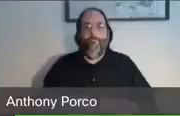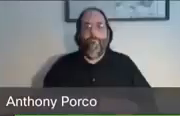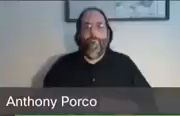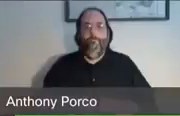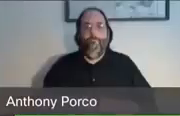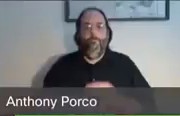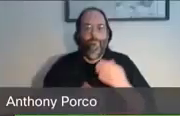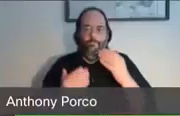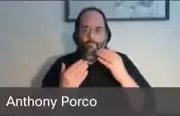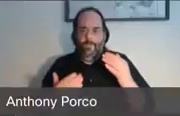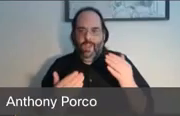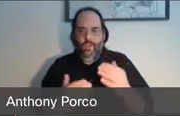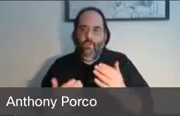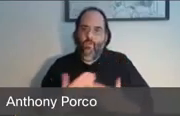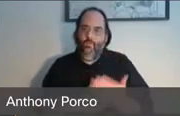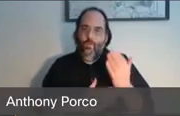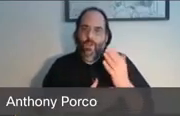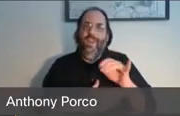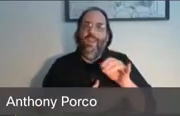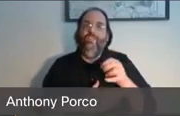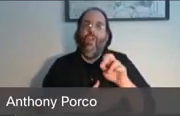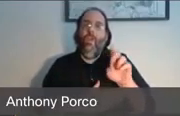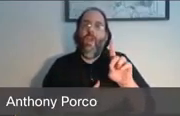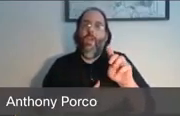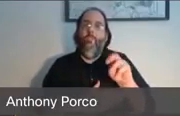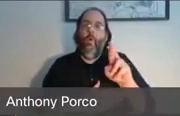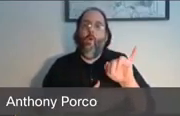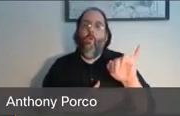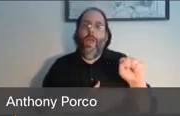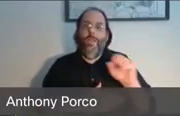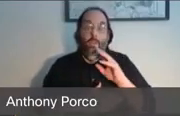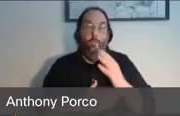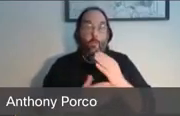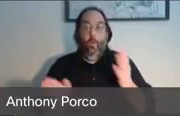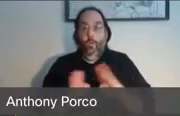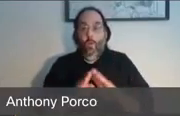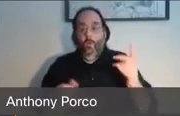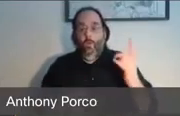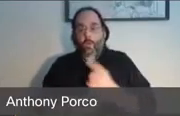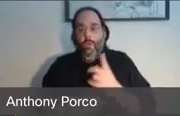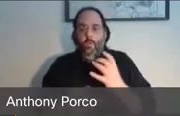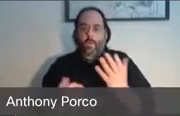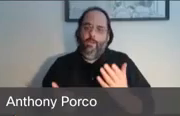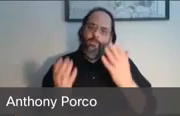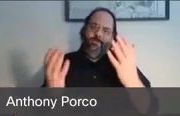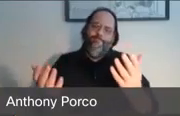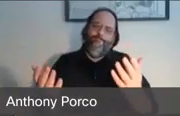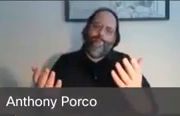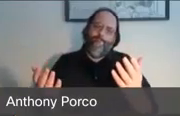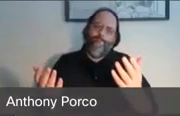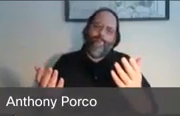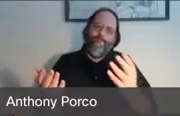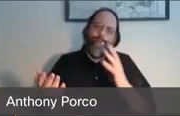Thanks, Andy, and good morning, everyone. Before we close today, I wanted to just raise the curtain on the